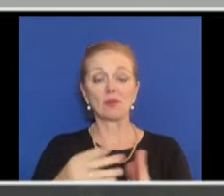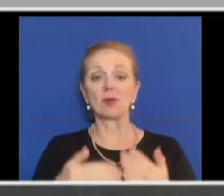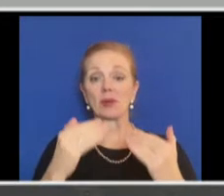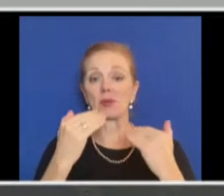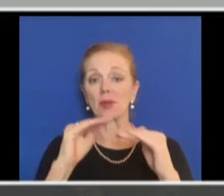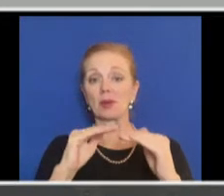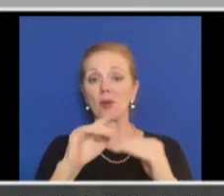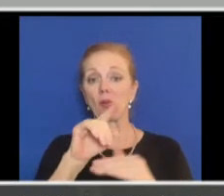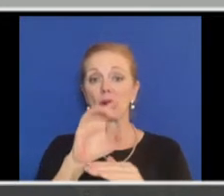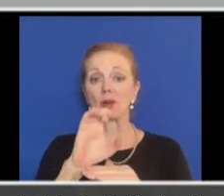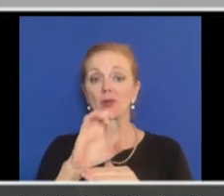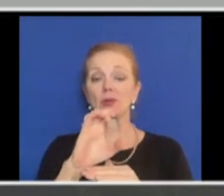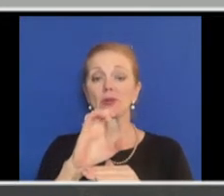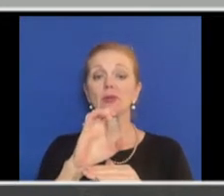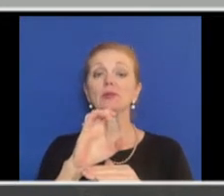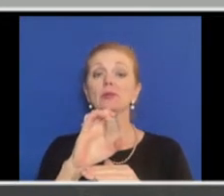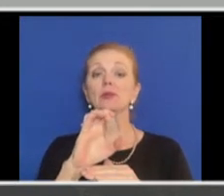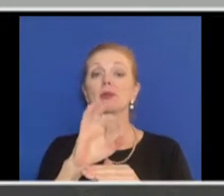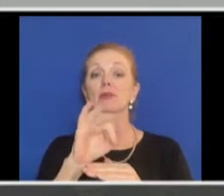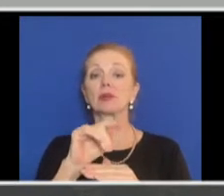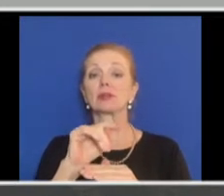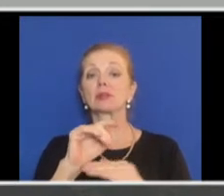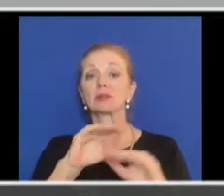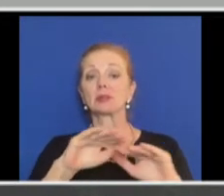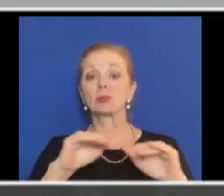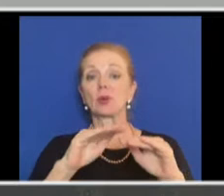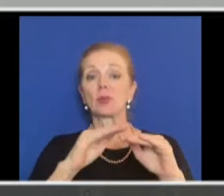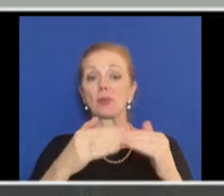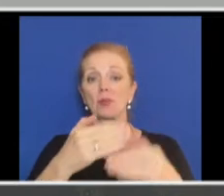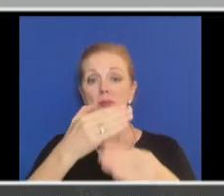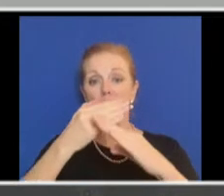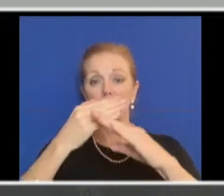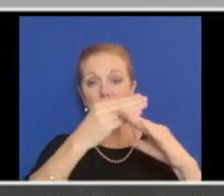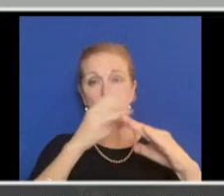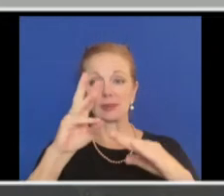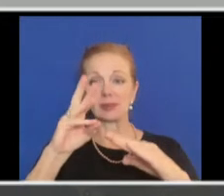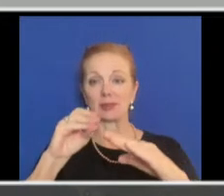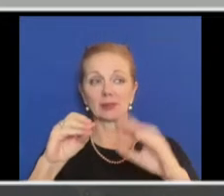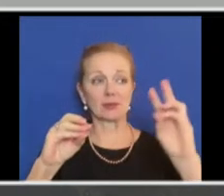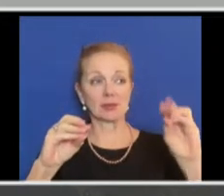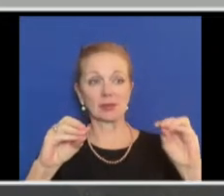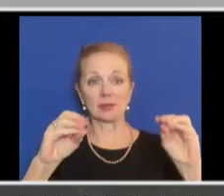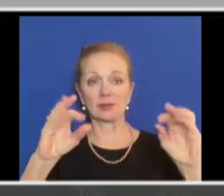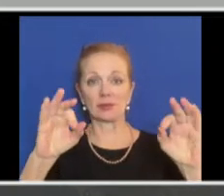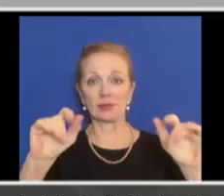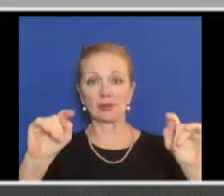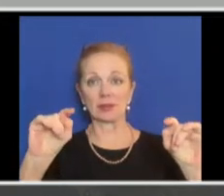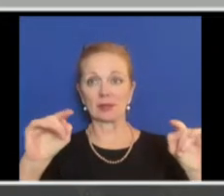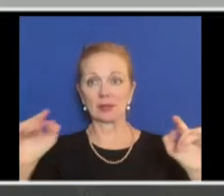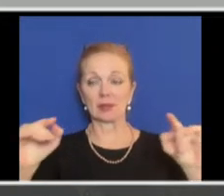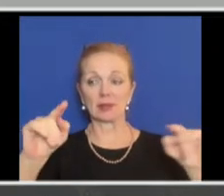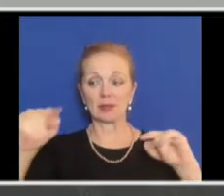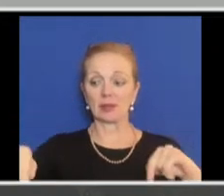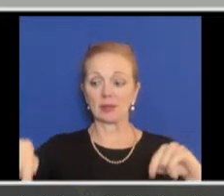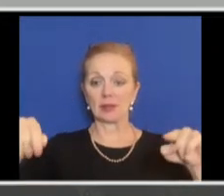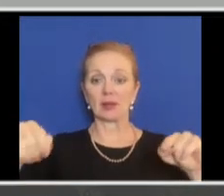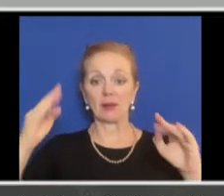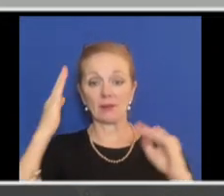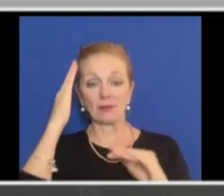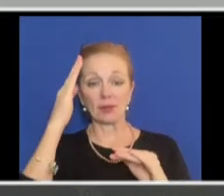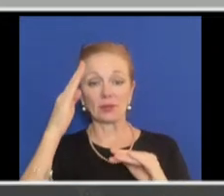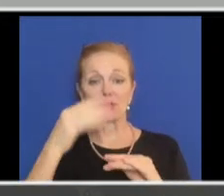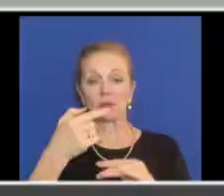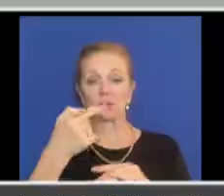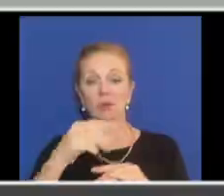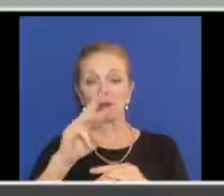the 100 foot swim buffer or 60 feet Beyond top of Bank on both sides of Beaver Dam Creek to Mecklenburg County for a future Greenway Trail